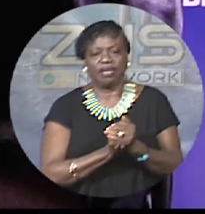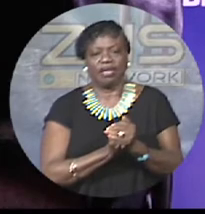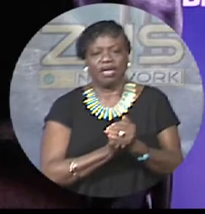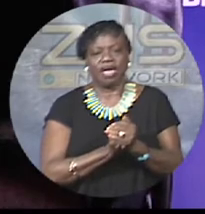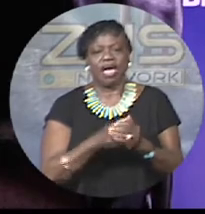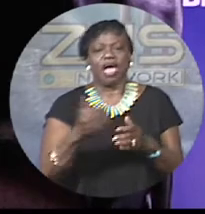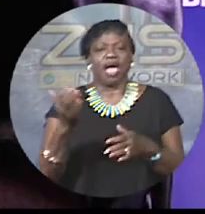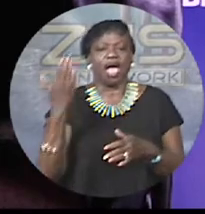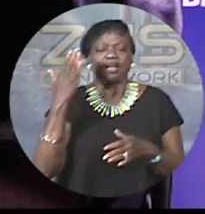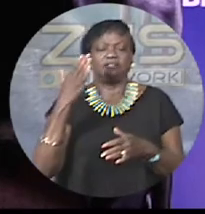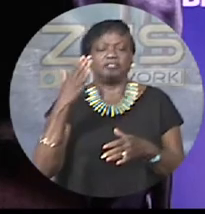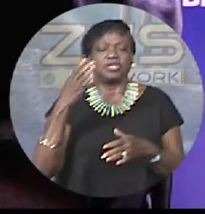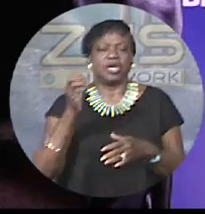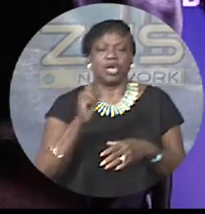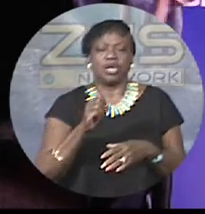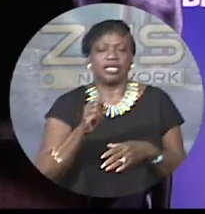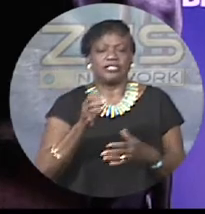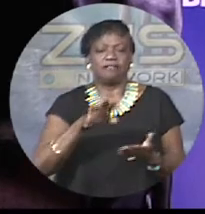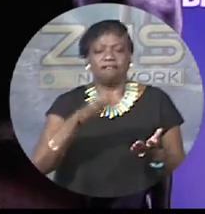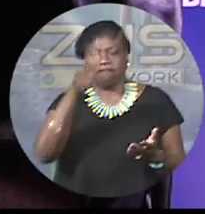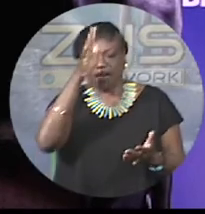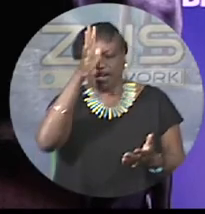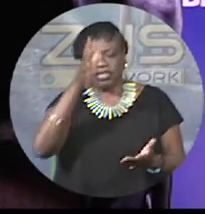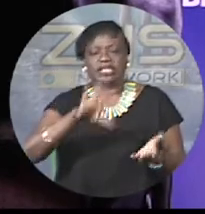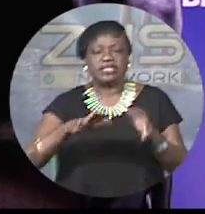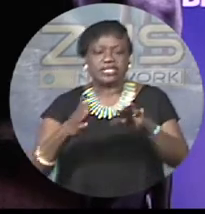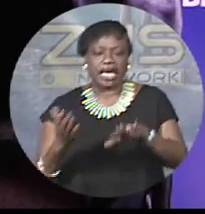After losing your father at an early age.